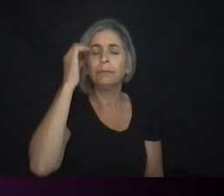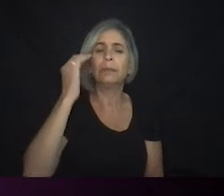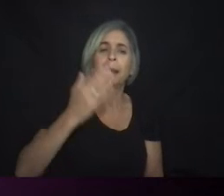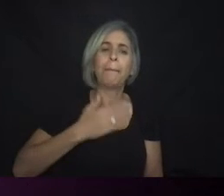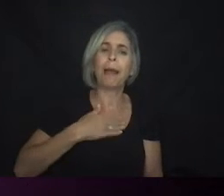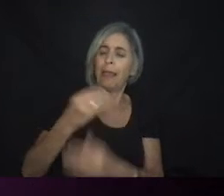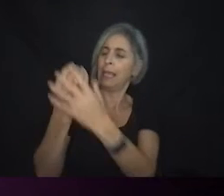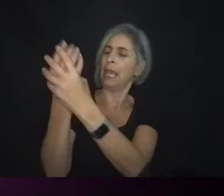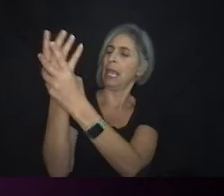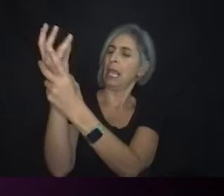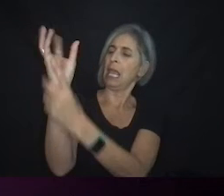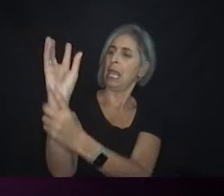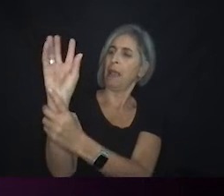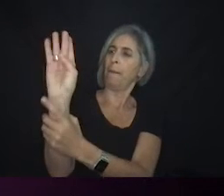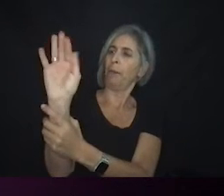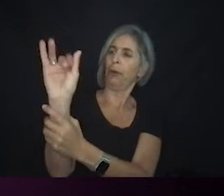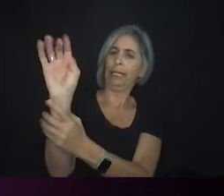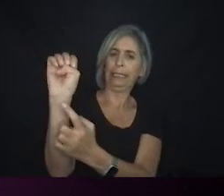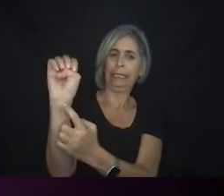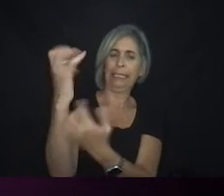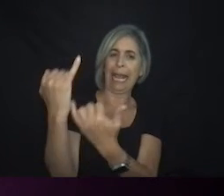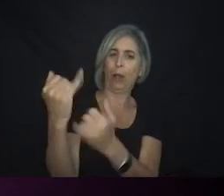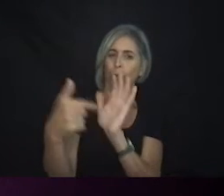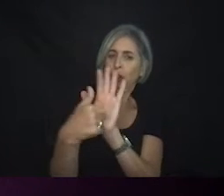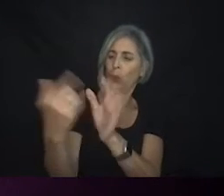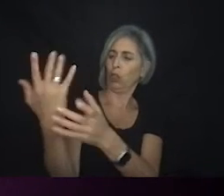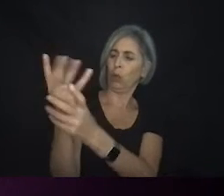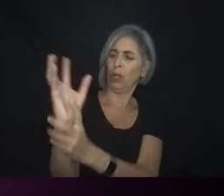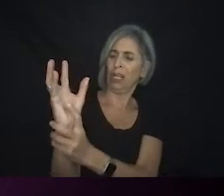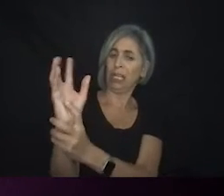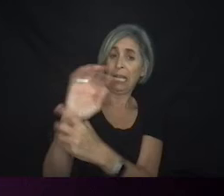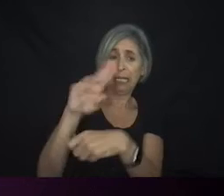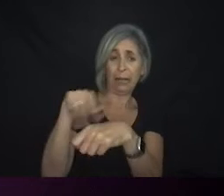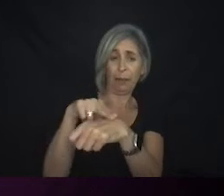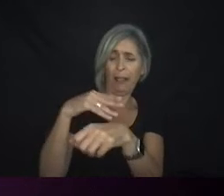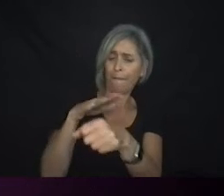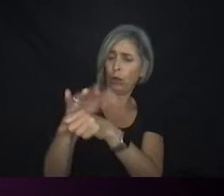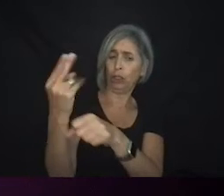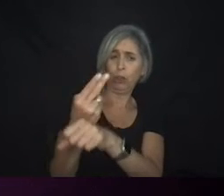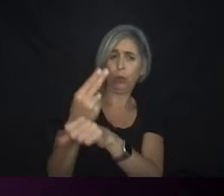hand brace. Typically, I have full use